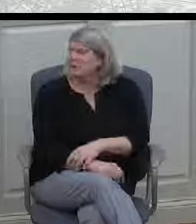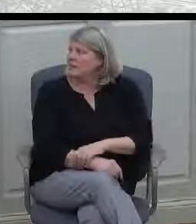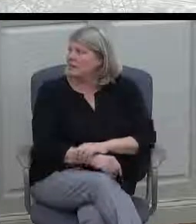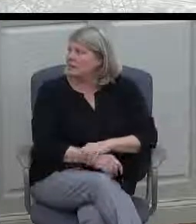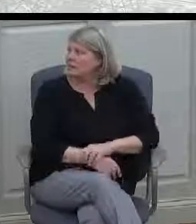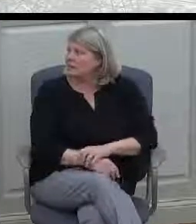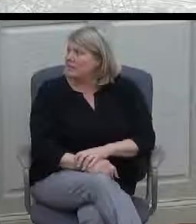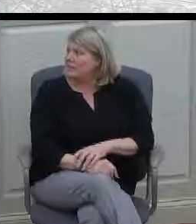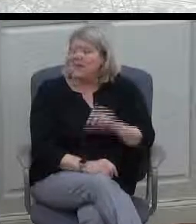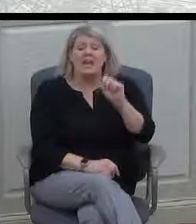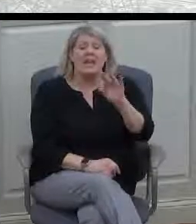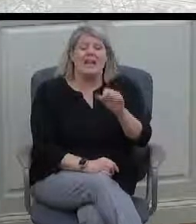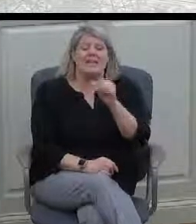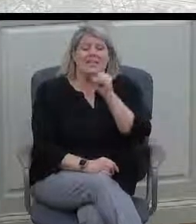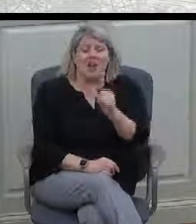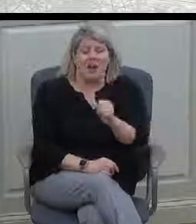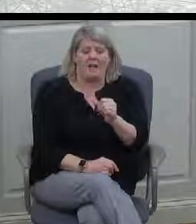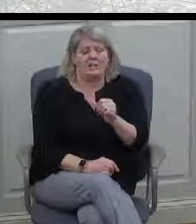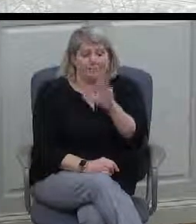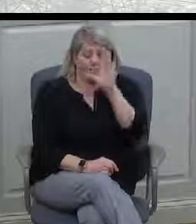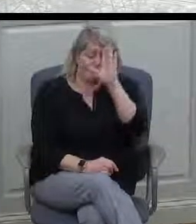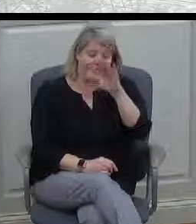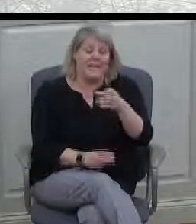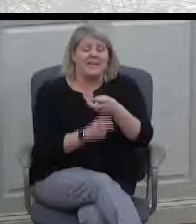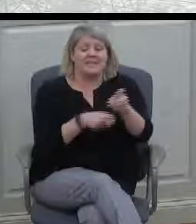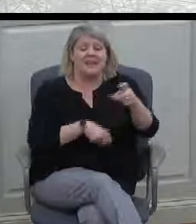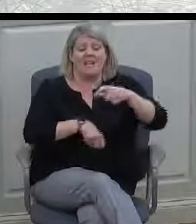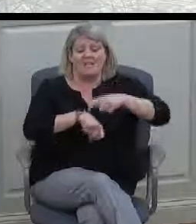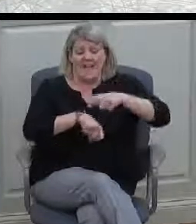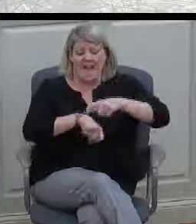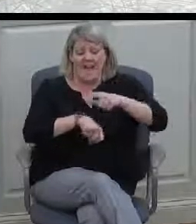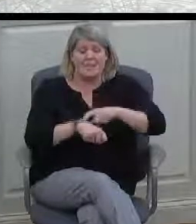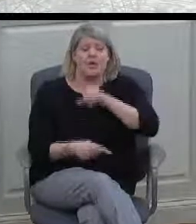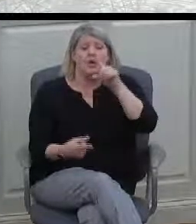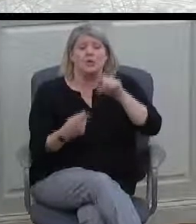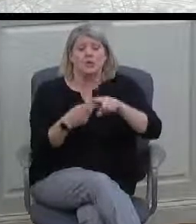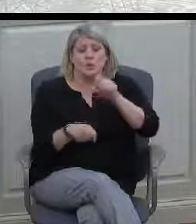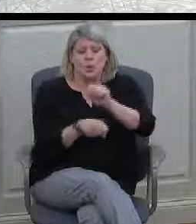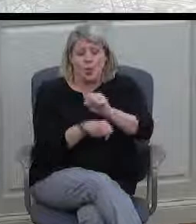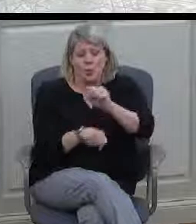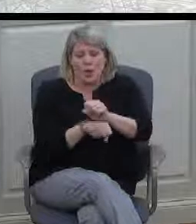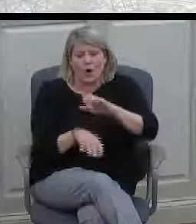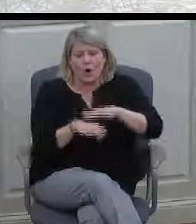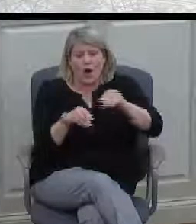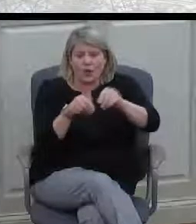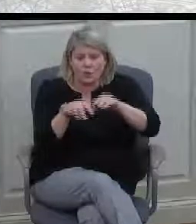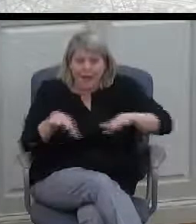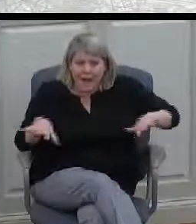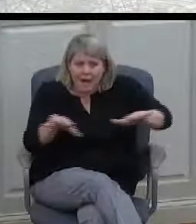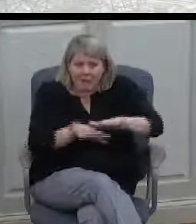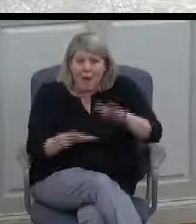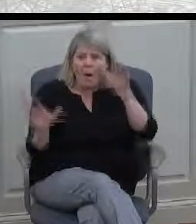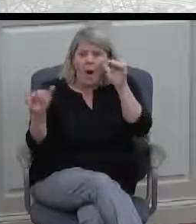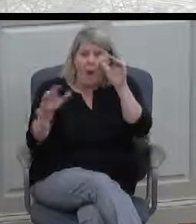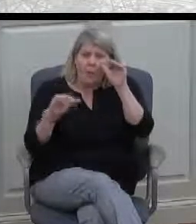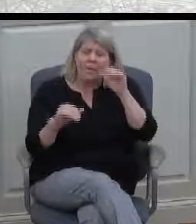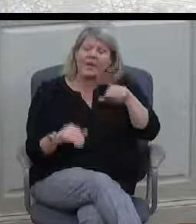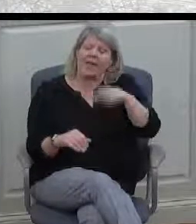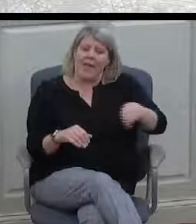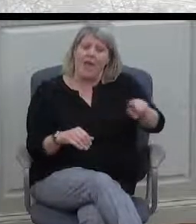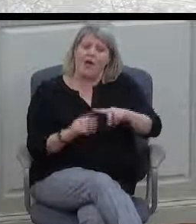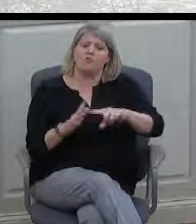Otherwise, there's, it's been a tough spring to get out of the ground, but hopefully they've been pouring some concrete lately, and we'll be able to see some